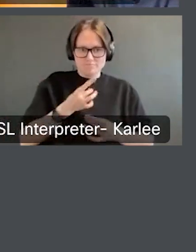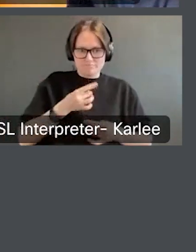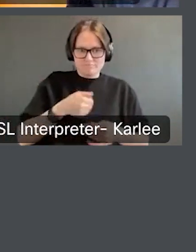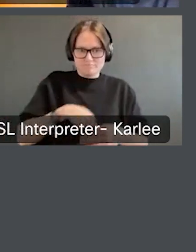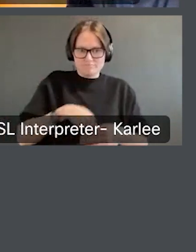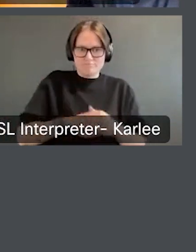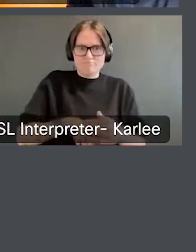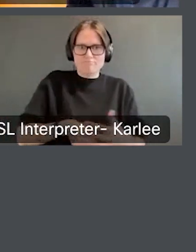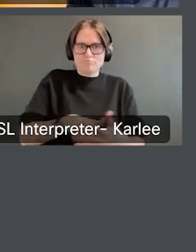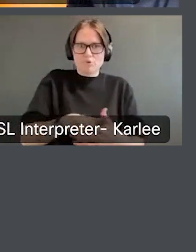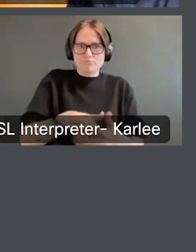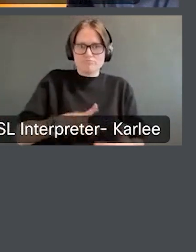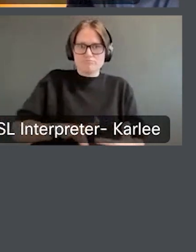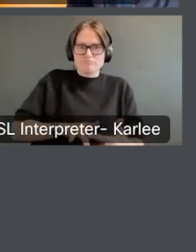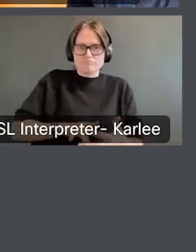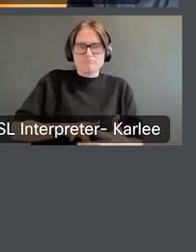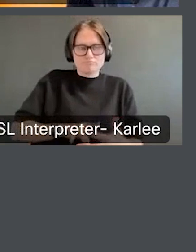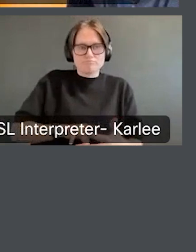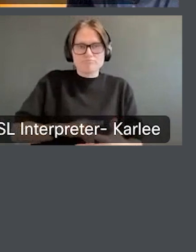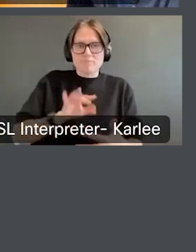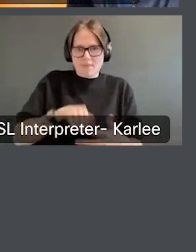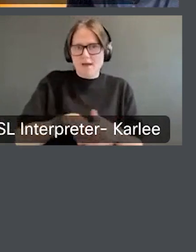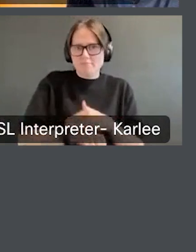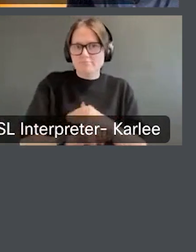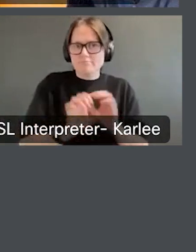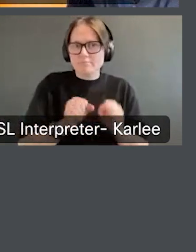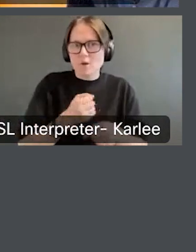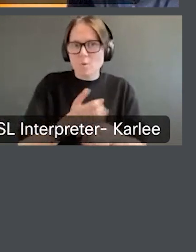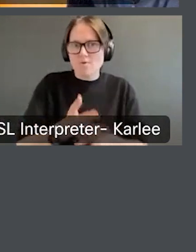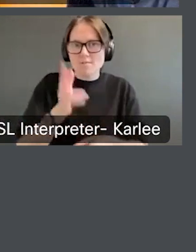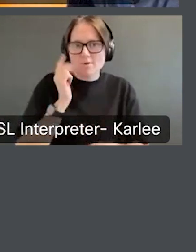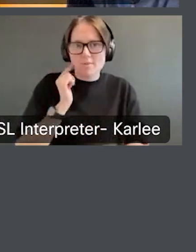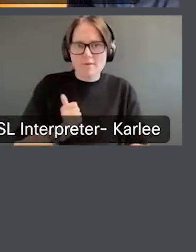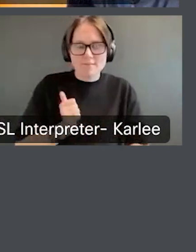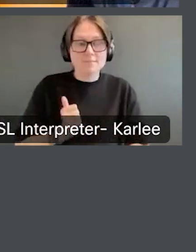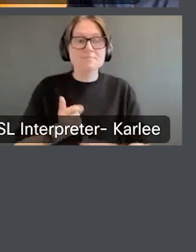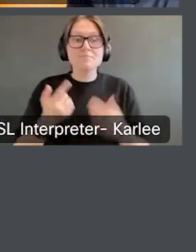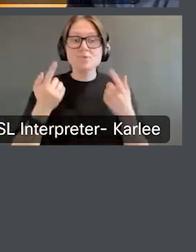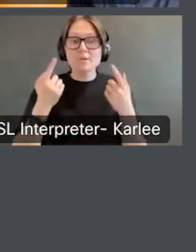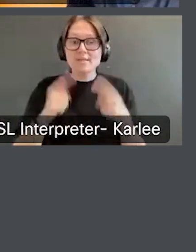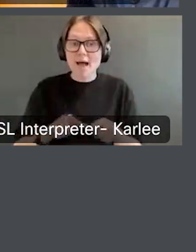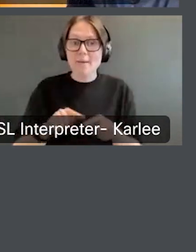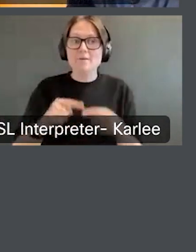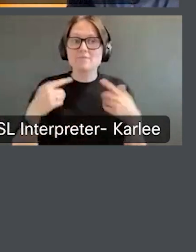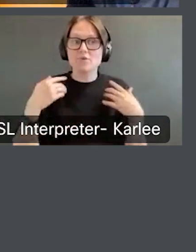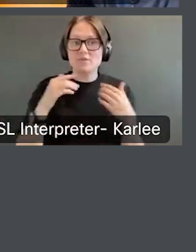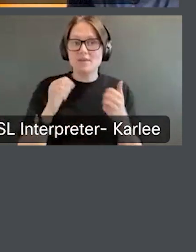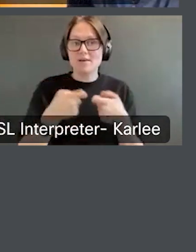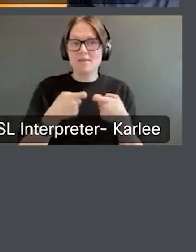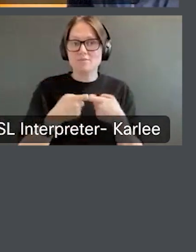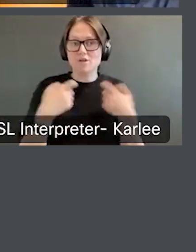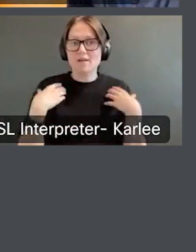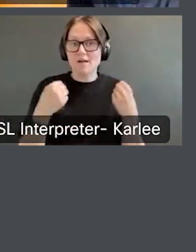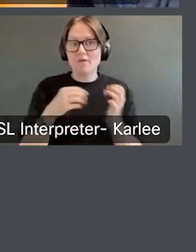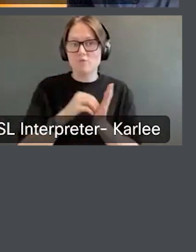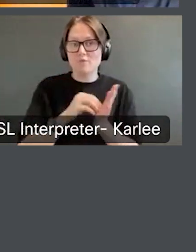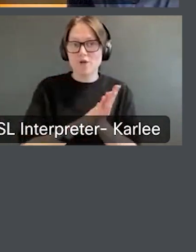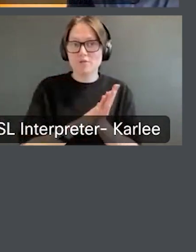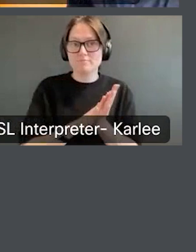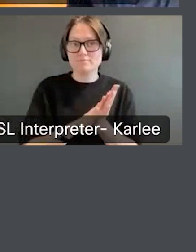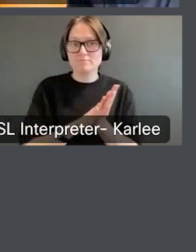in some record keeping in the electronic health record is that somebody just checks the